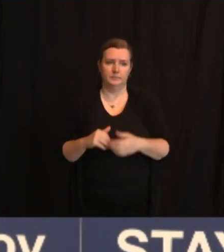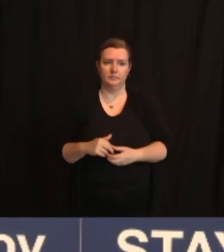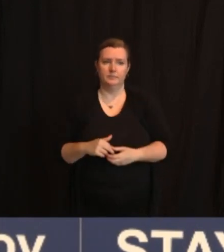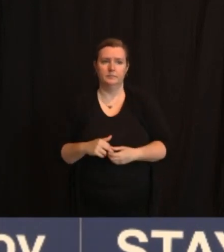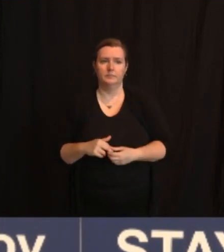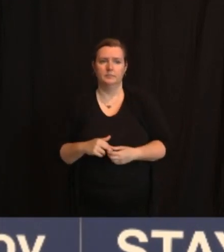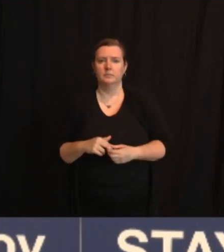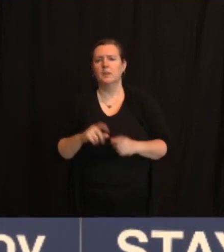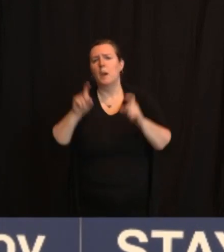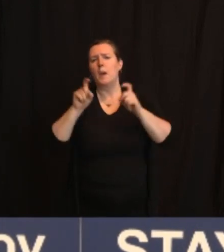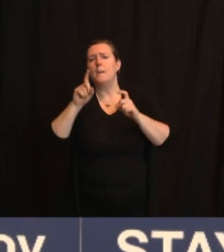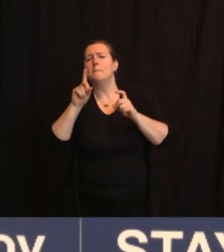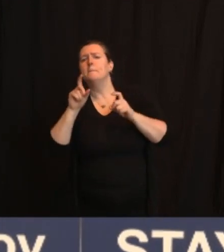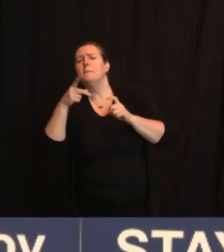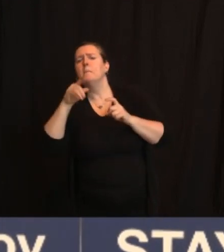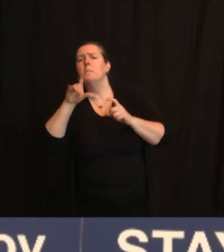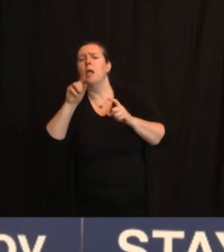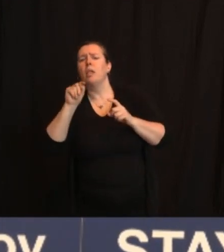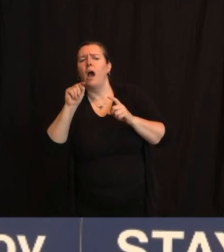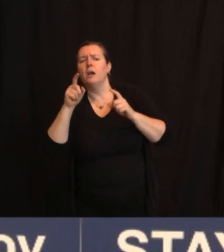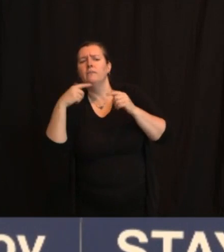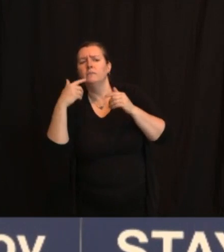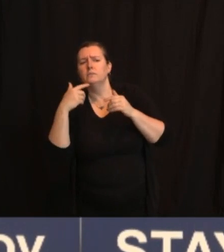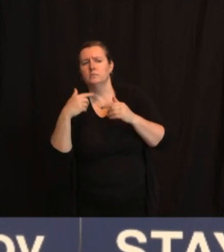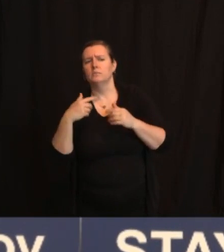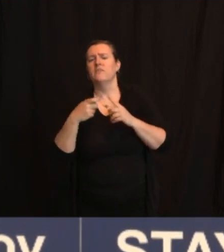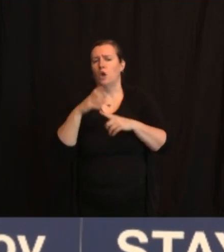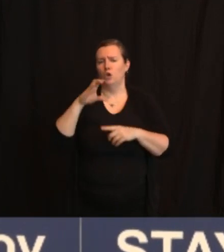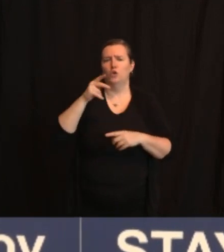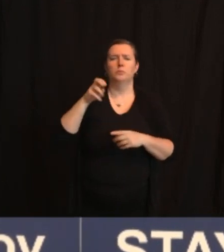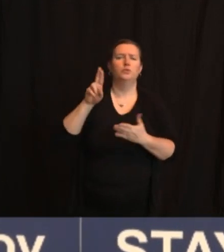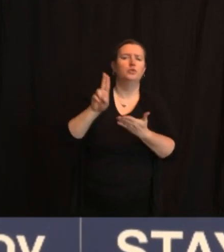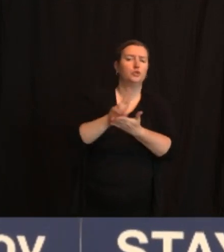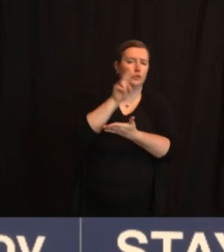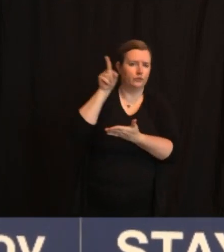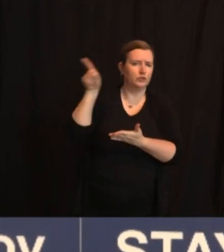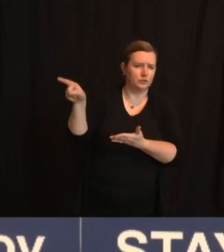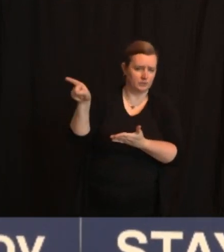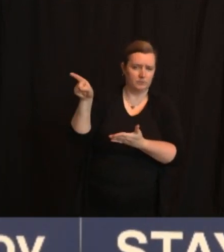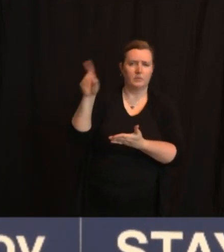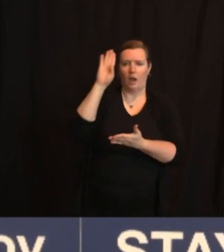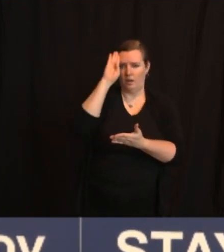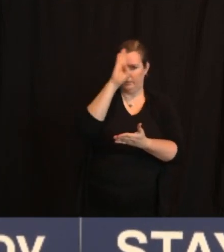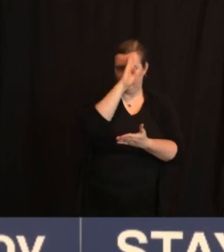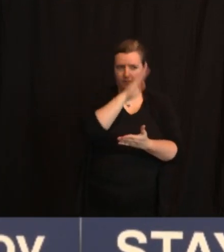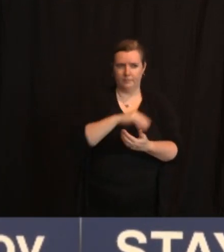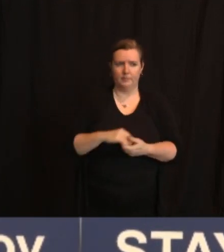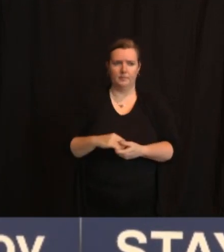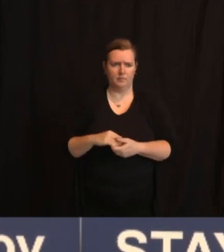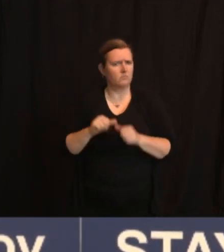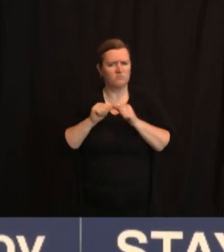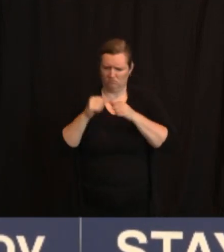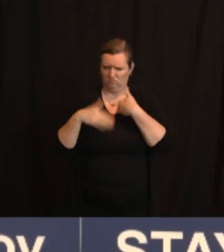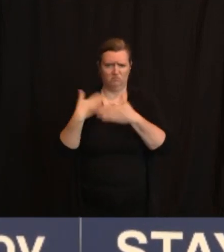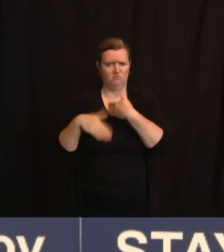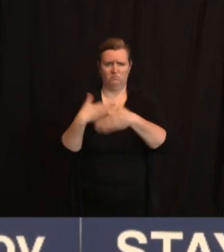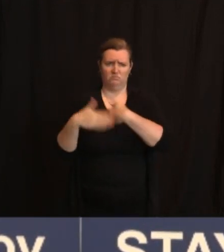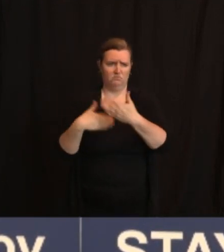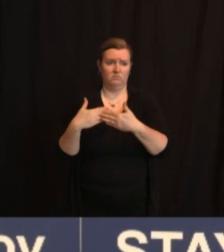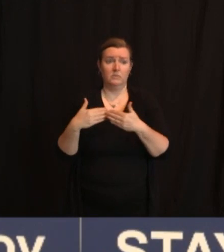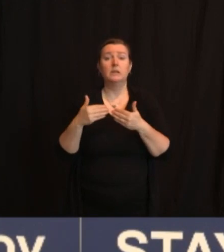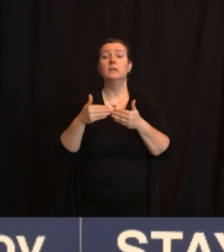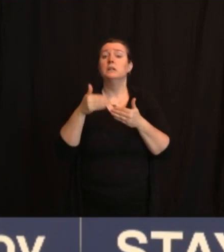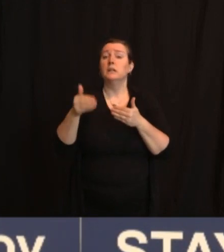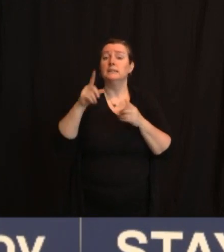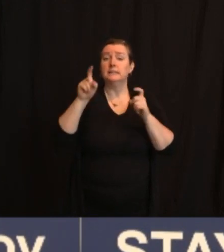care testing pilot. It will continue in phases. The next testing phase will begin in facilities that